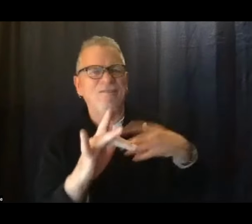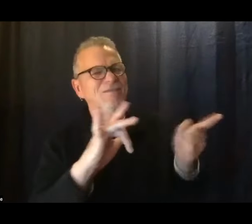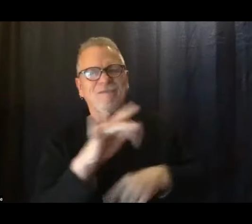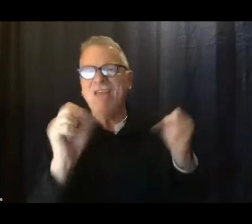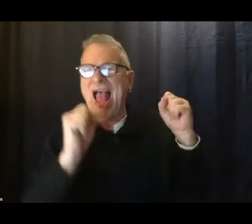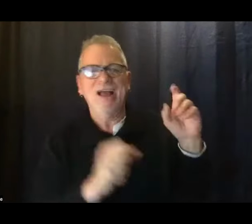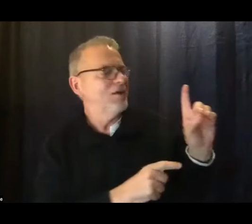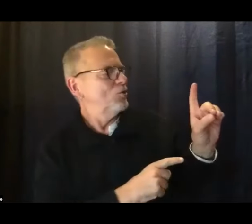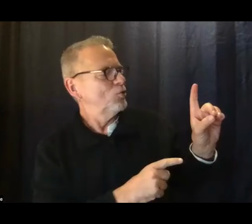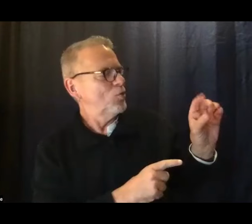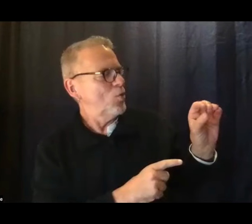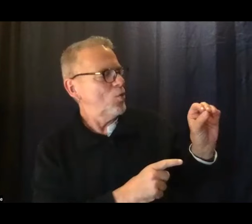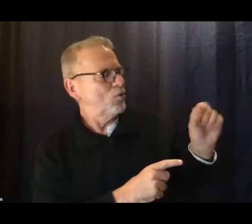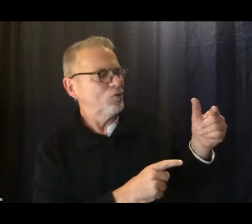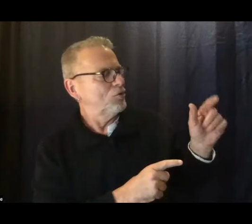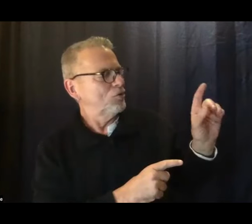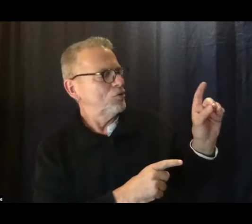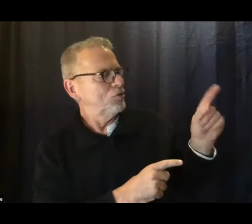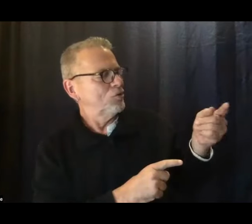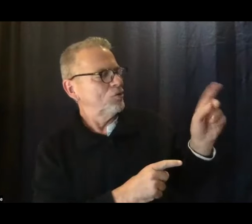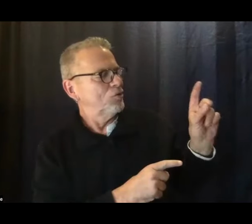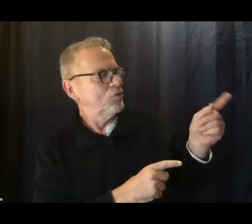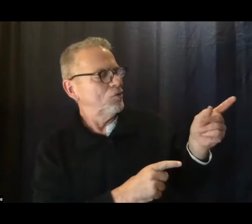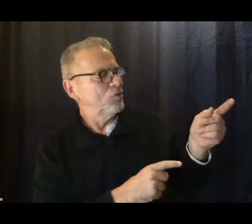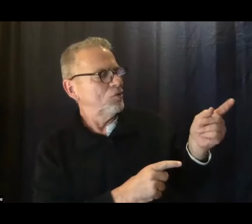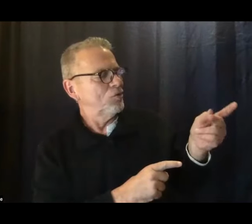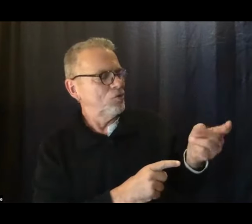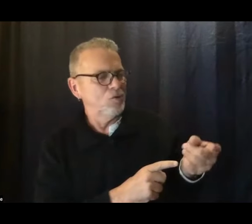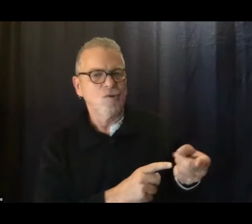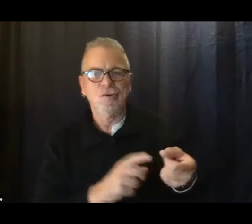that DOG morphed.